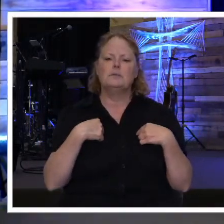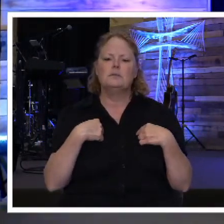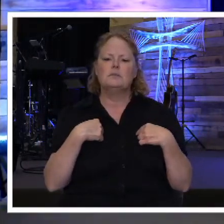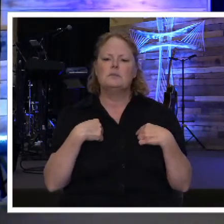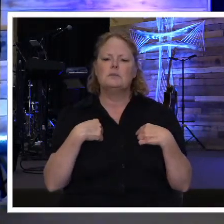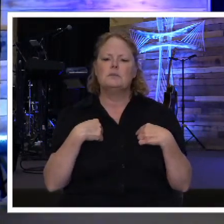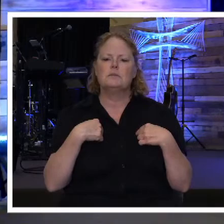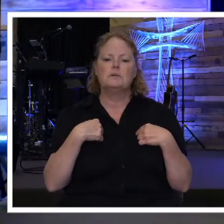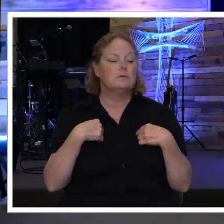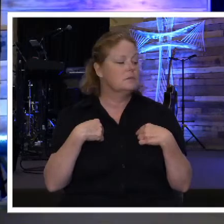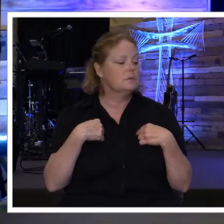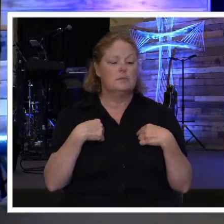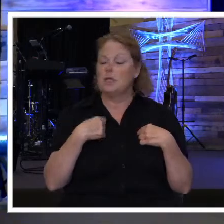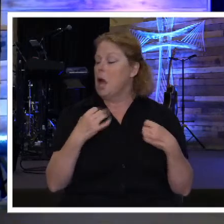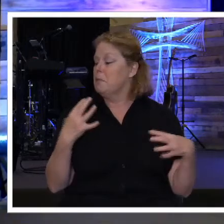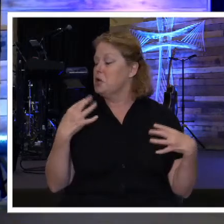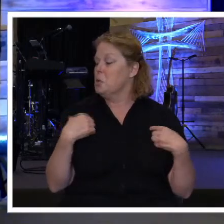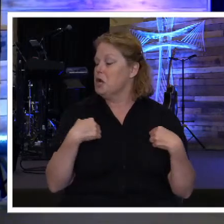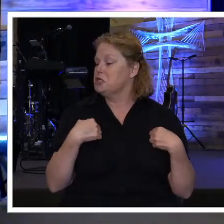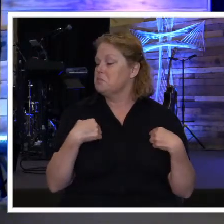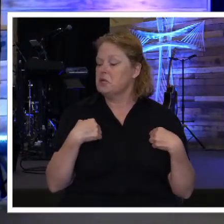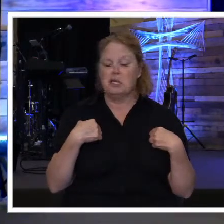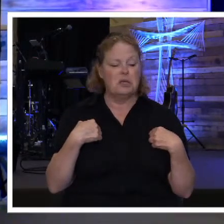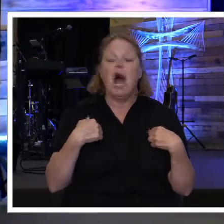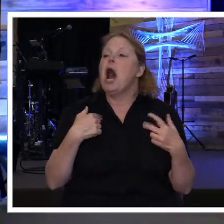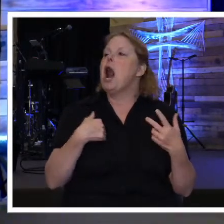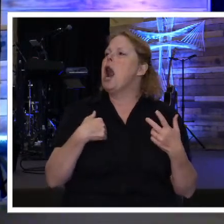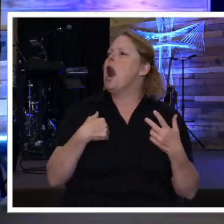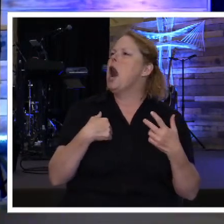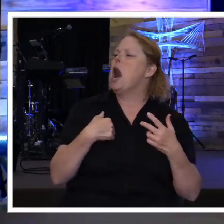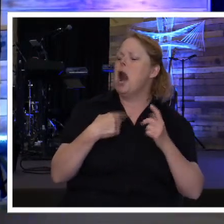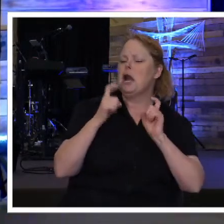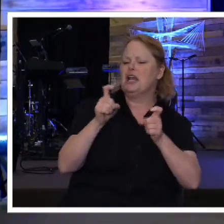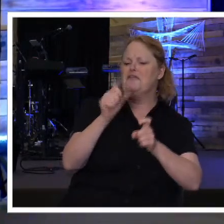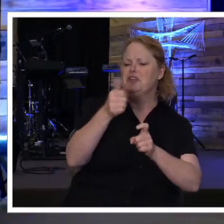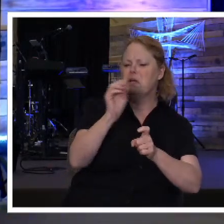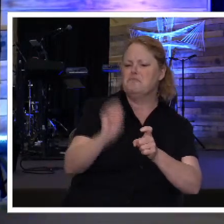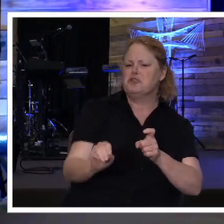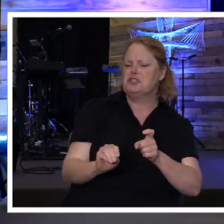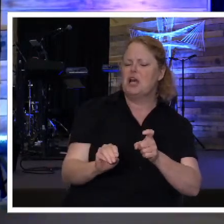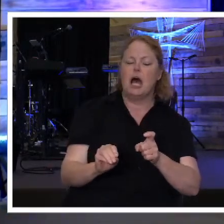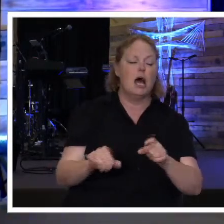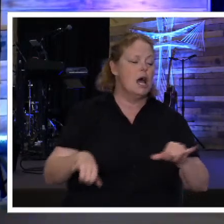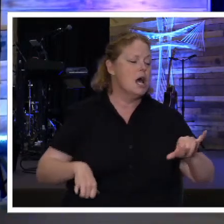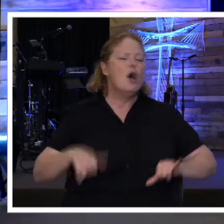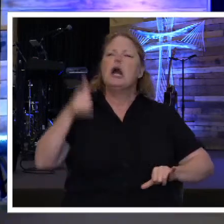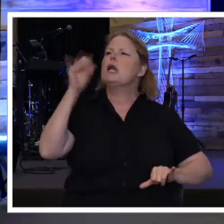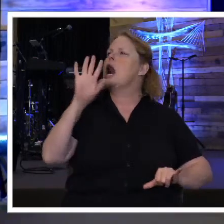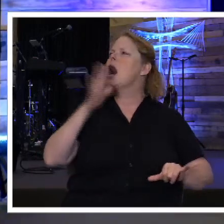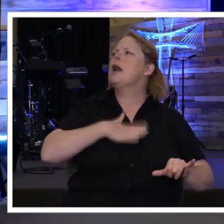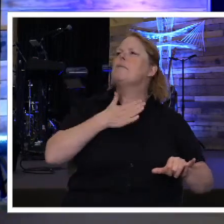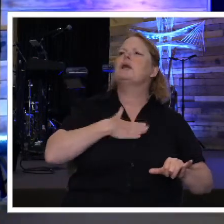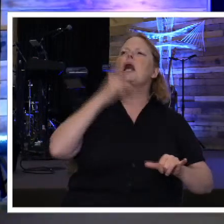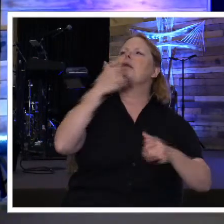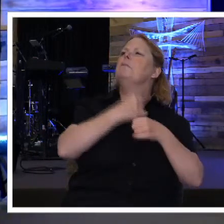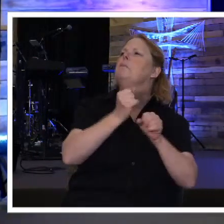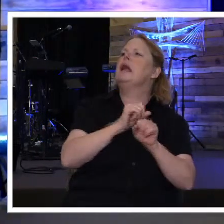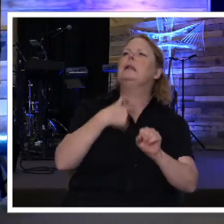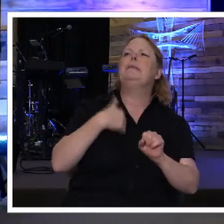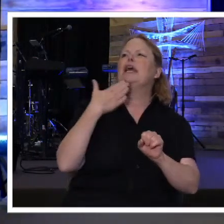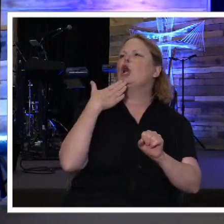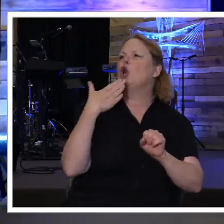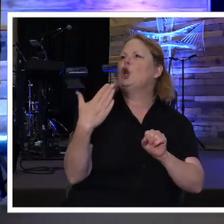And then he looks around to see how many are watching him. I tithe 10%. Oh God, I'm so glad you made me